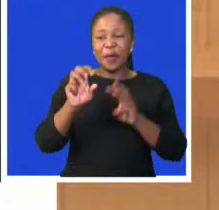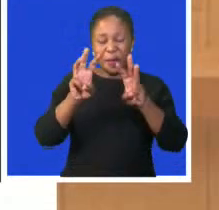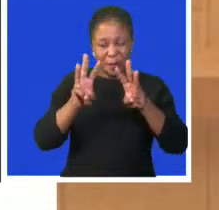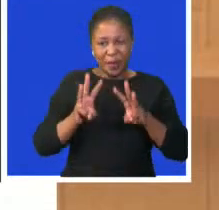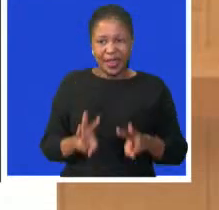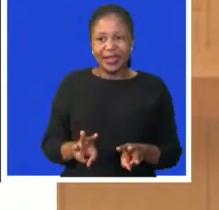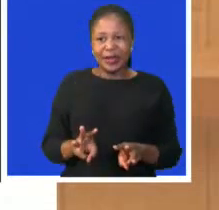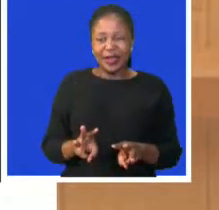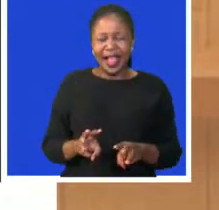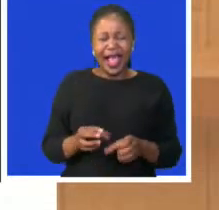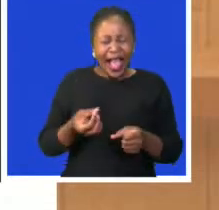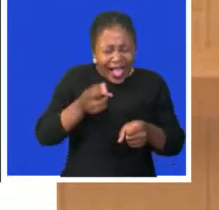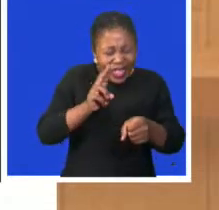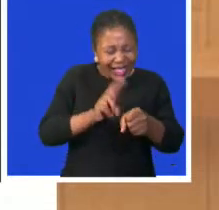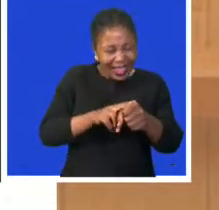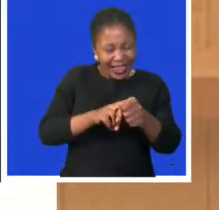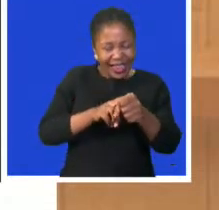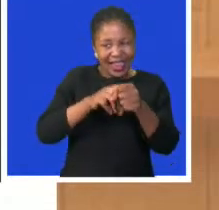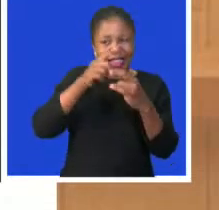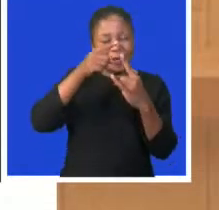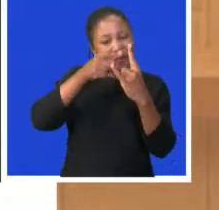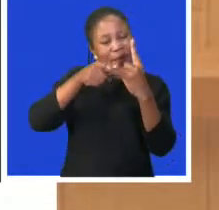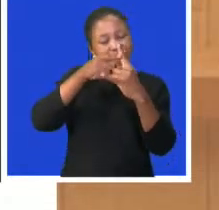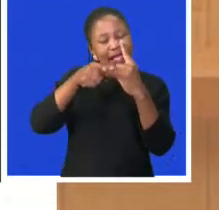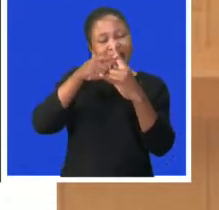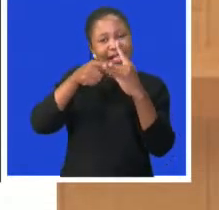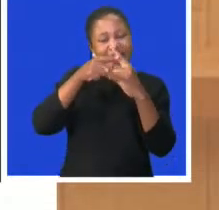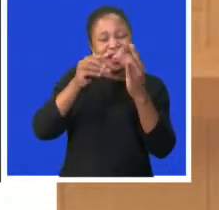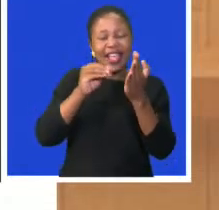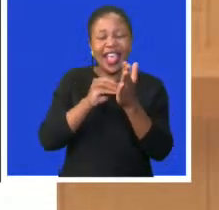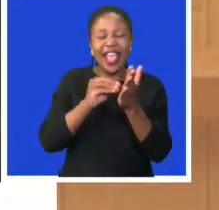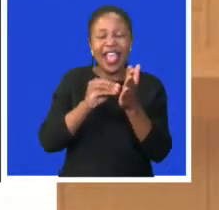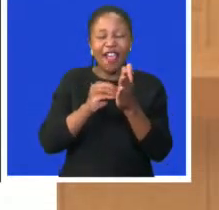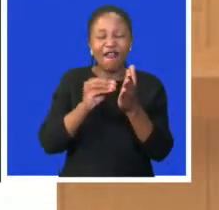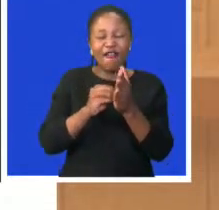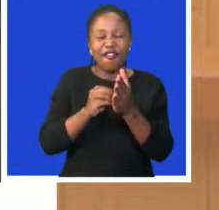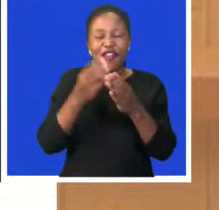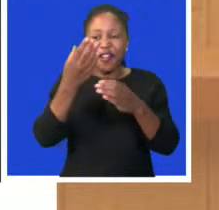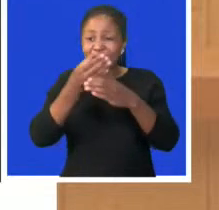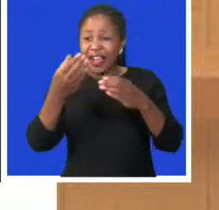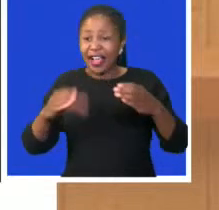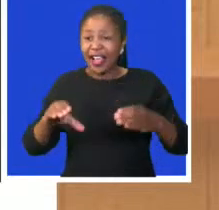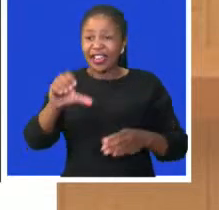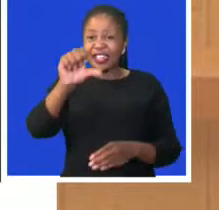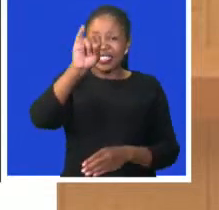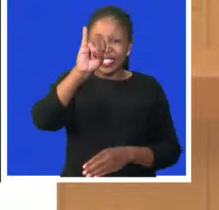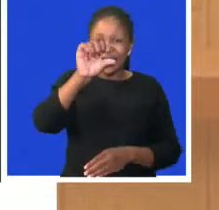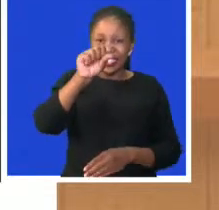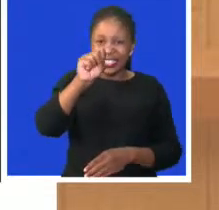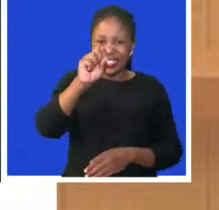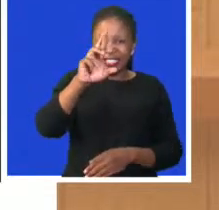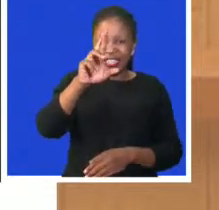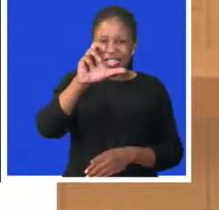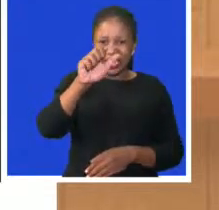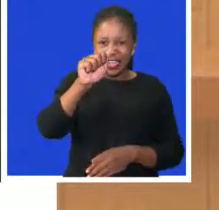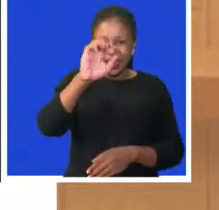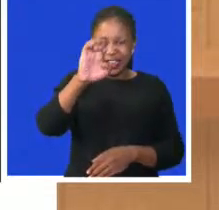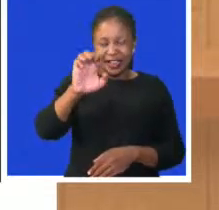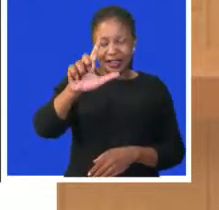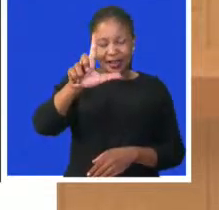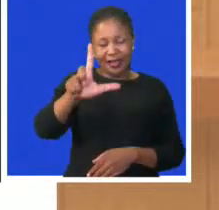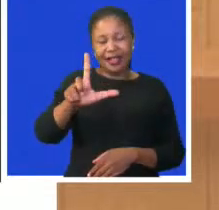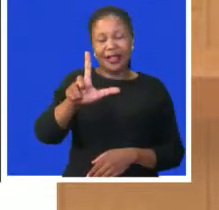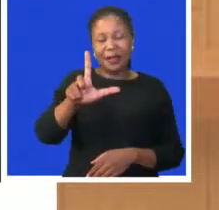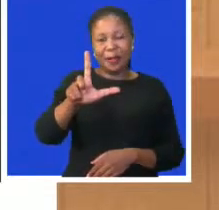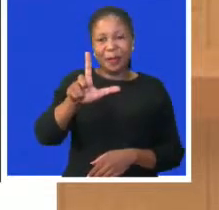middle we have Israel, as you can see, dear learner, there. We also said that in Palestine,